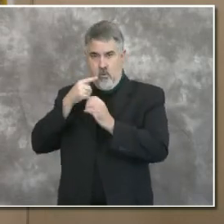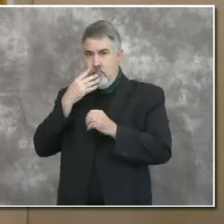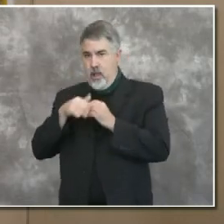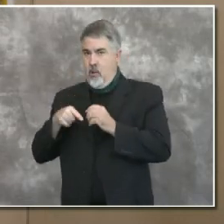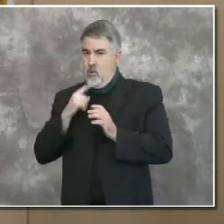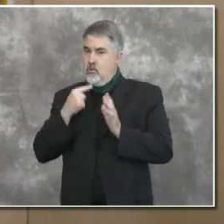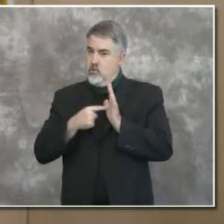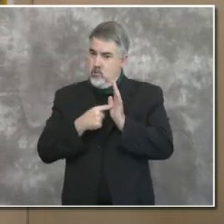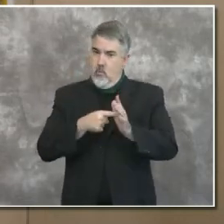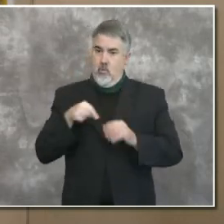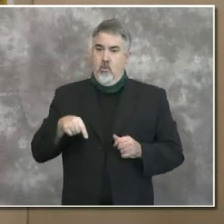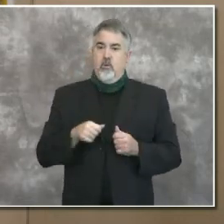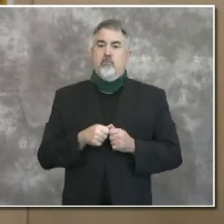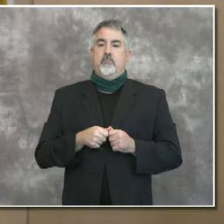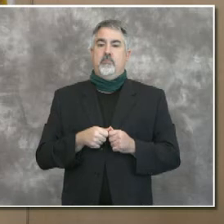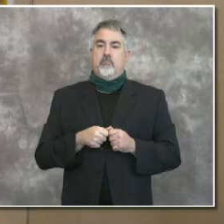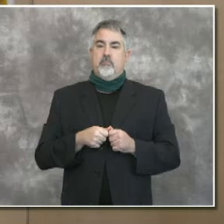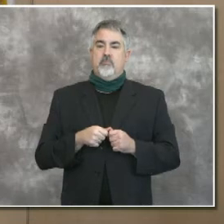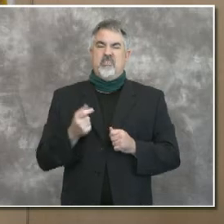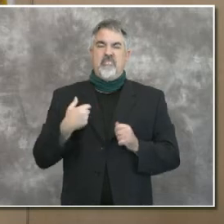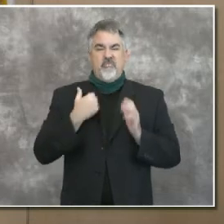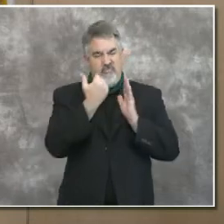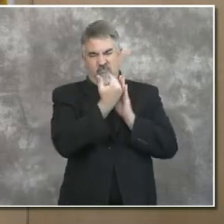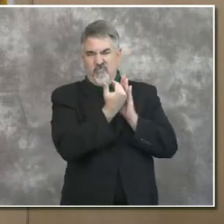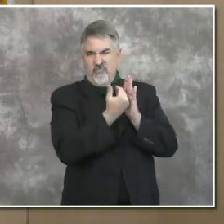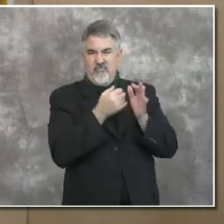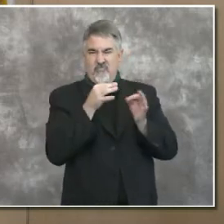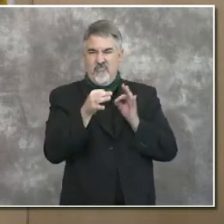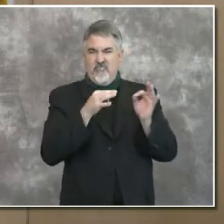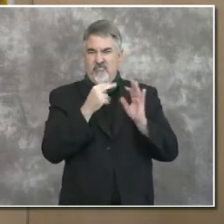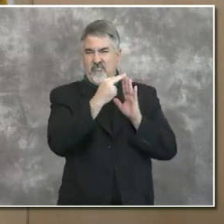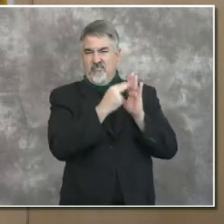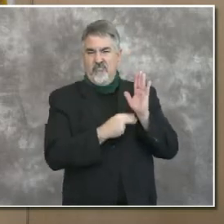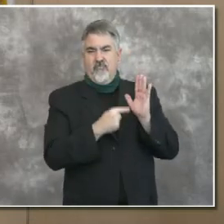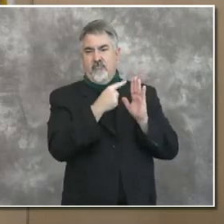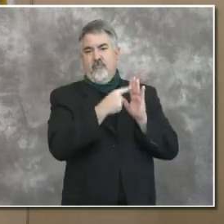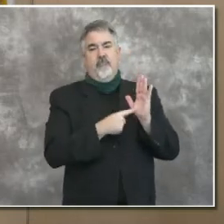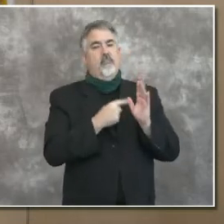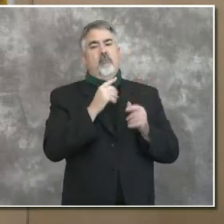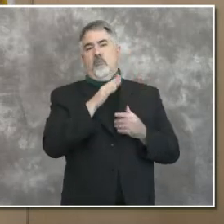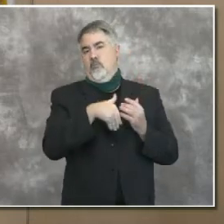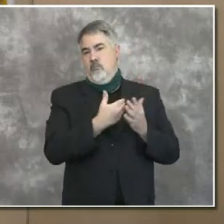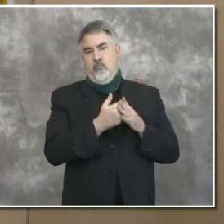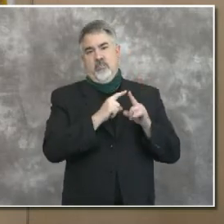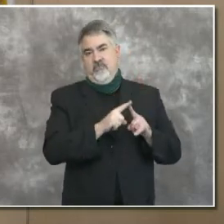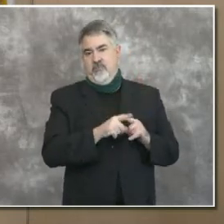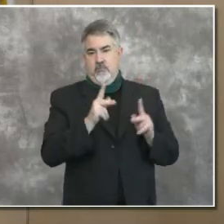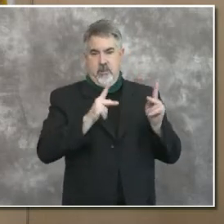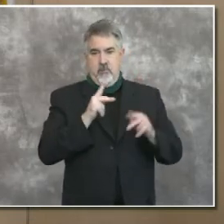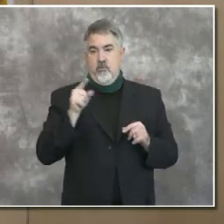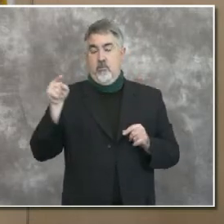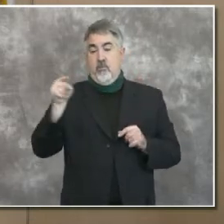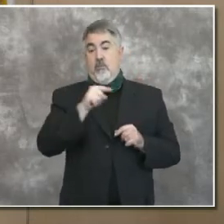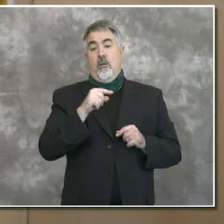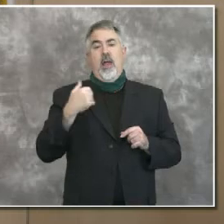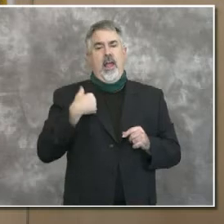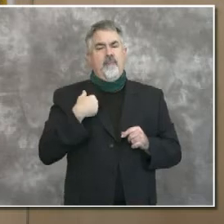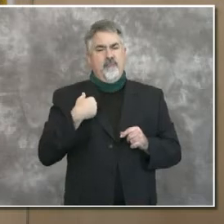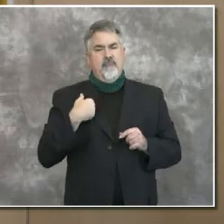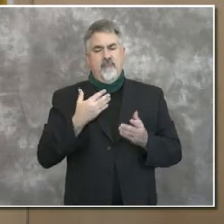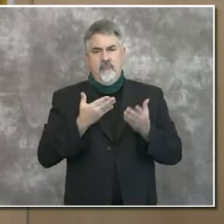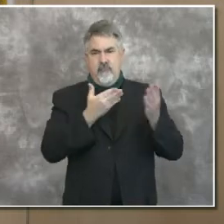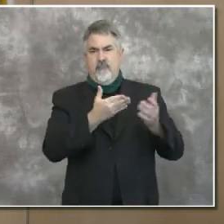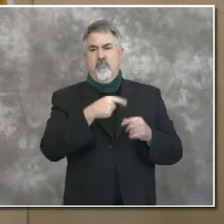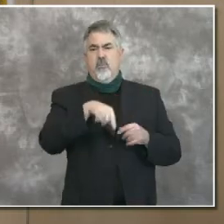at the priority list, it pretty much includes everyone. I would encourage you to review that